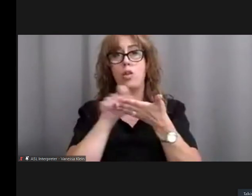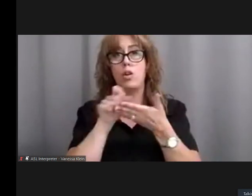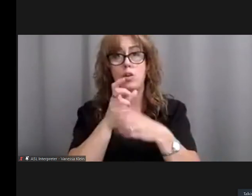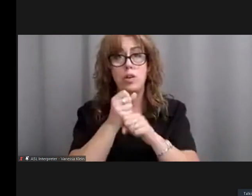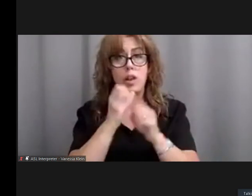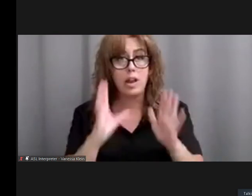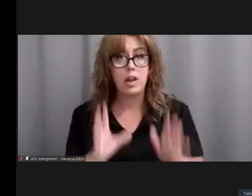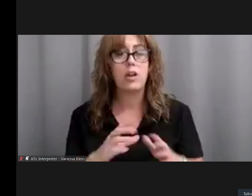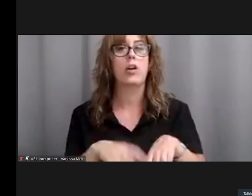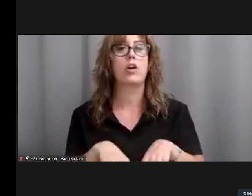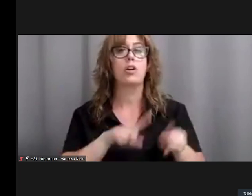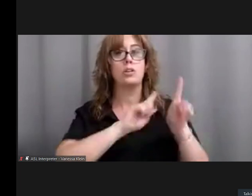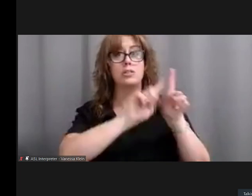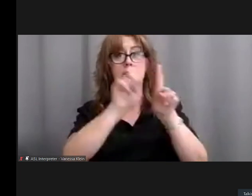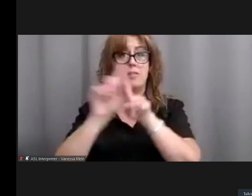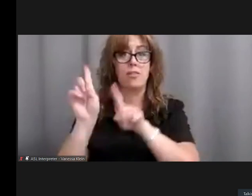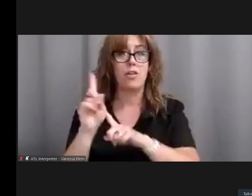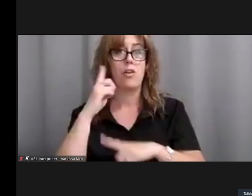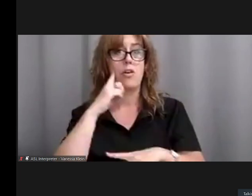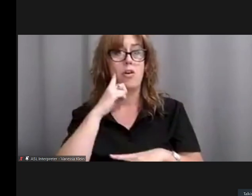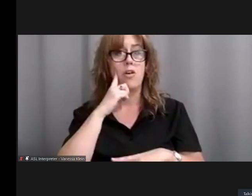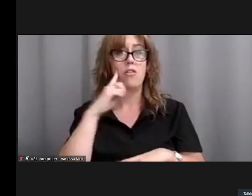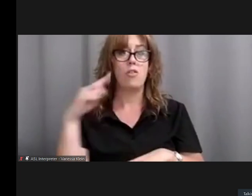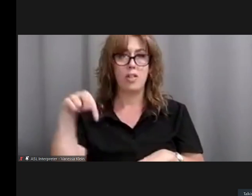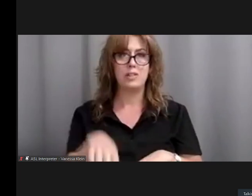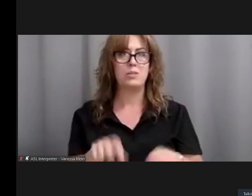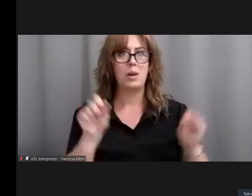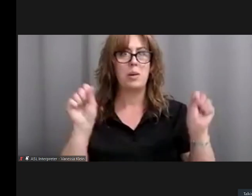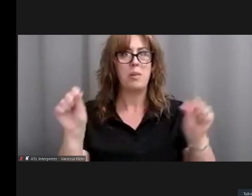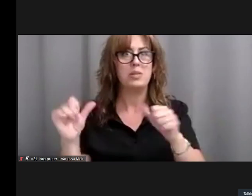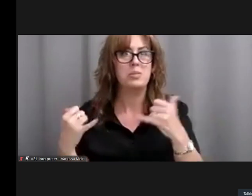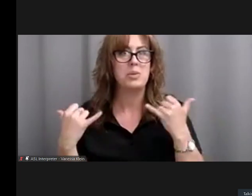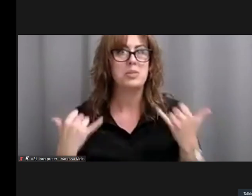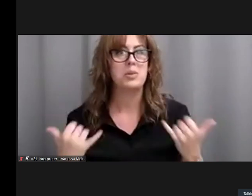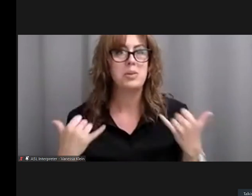ASU, for making this all possible today. Let's